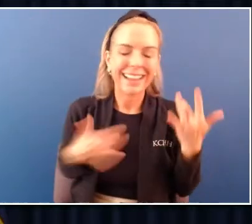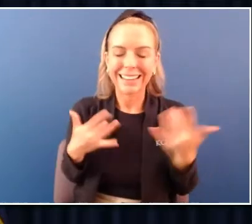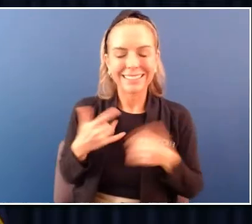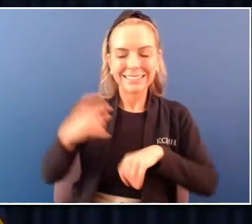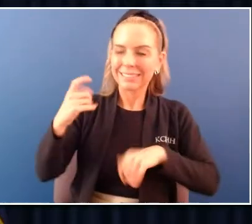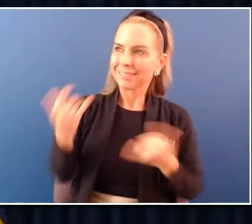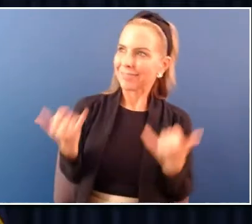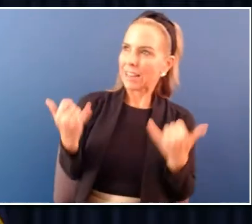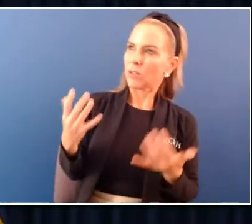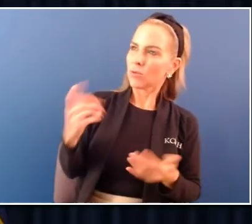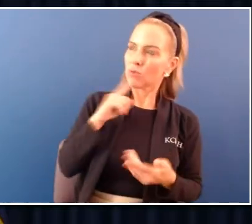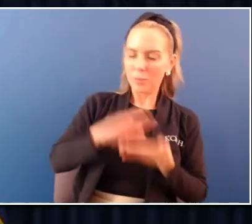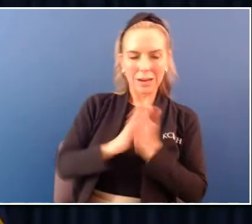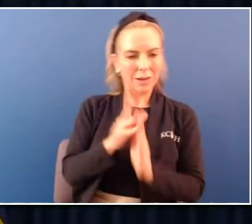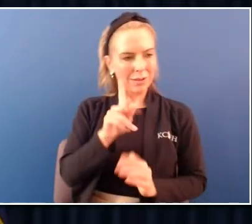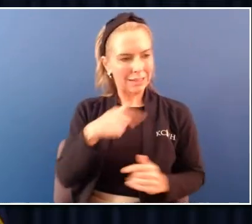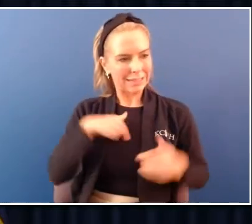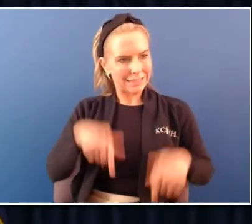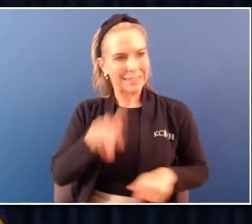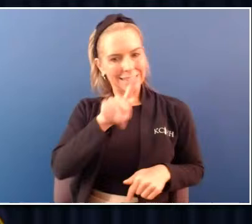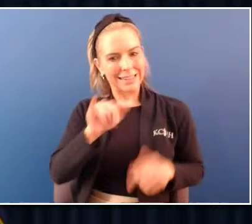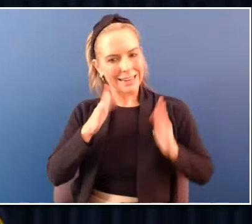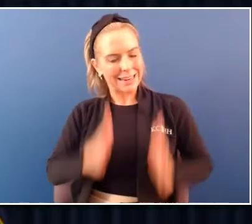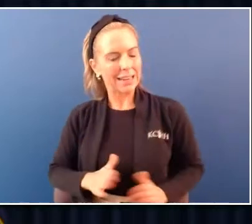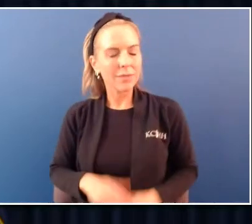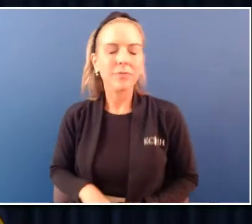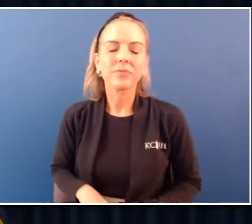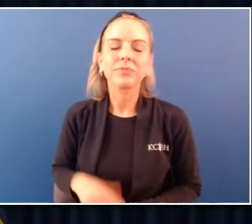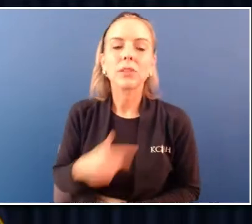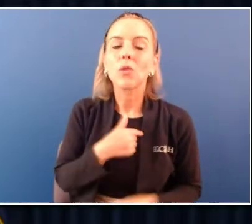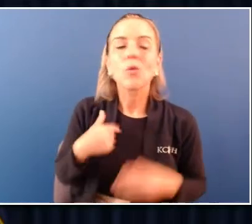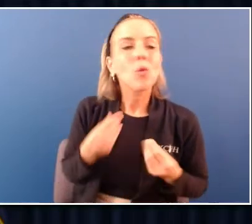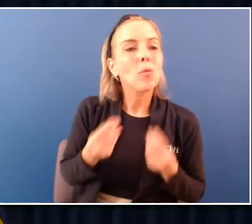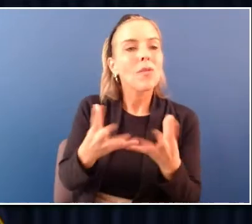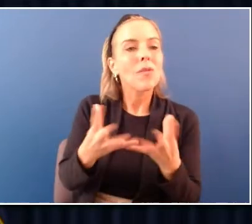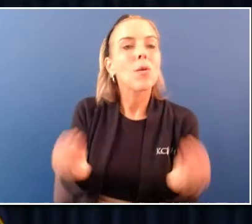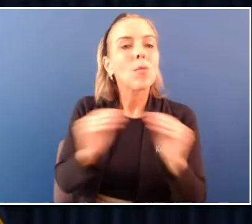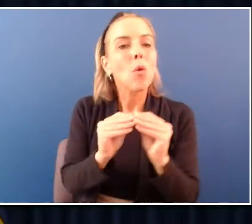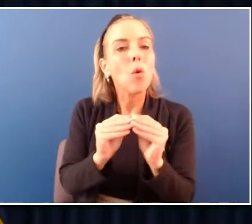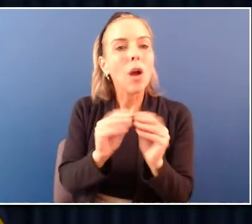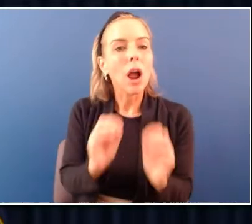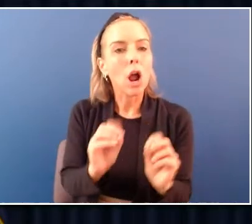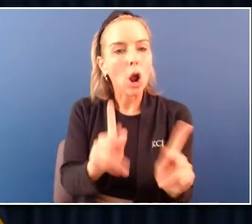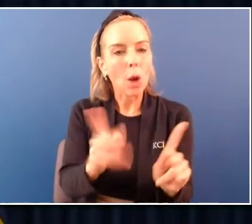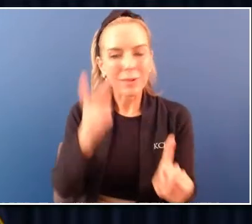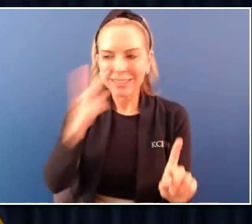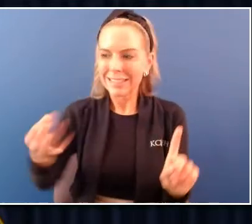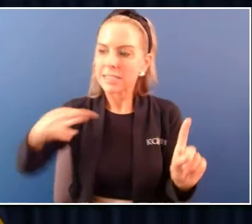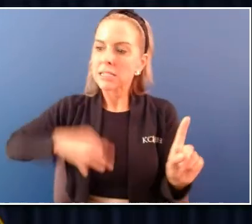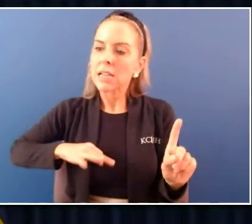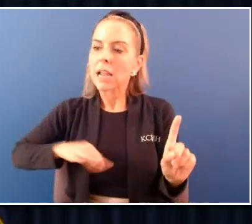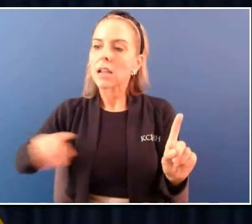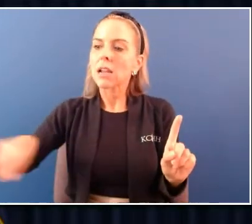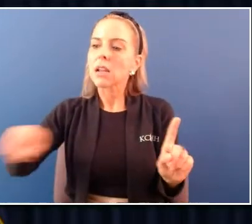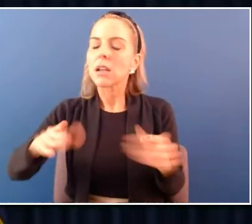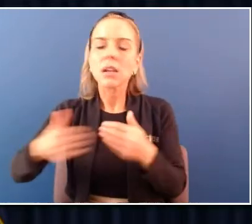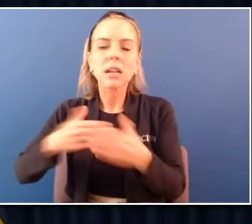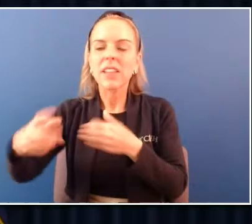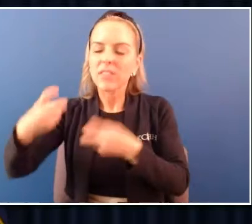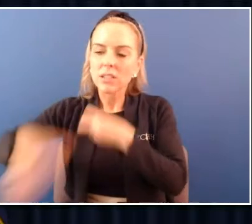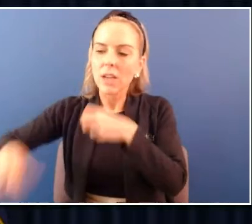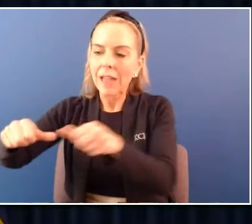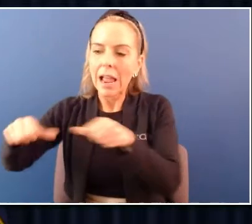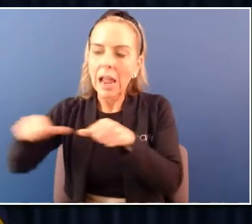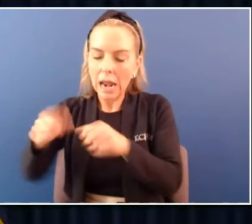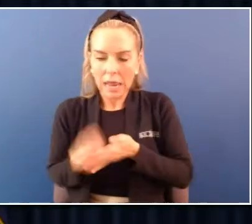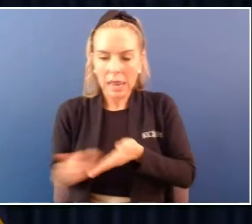Kentuckian. And when we're providing more opportunity, we see gains in even some of the toughest areas. Last week, we